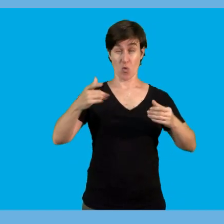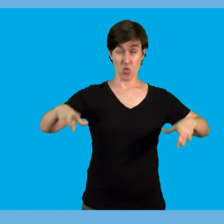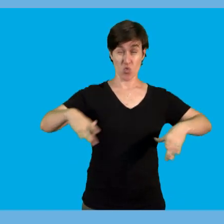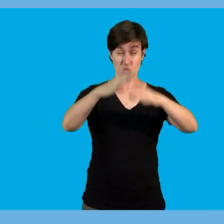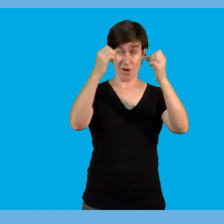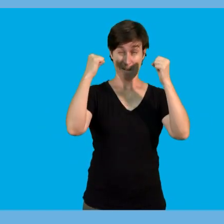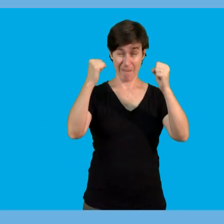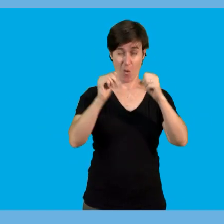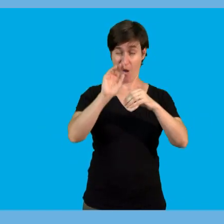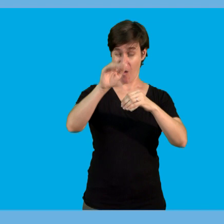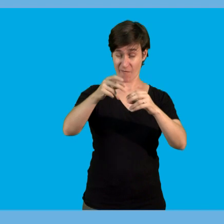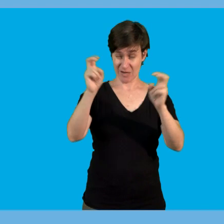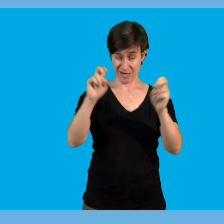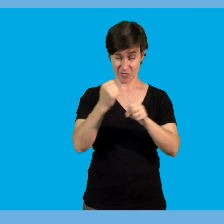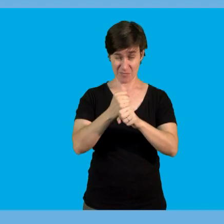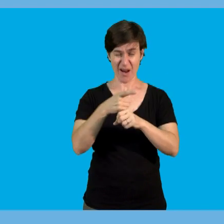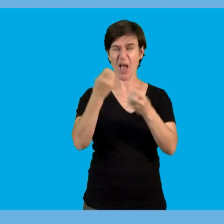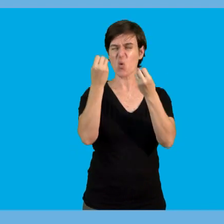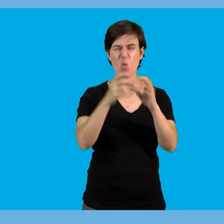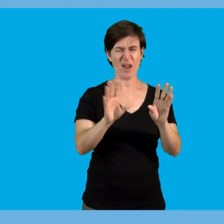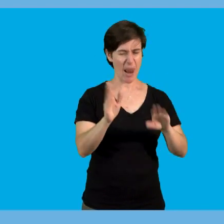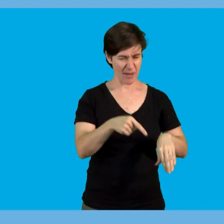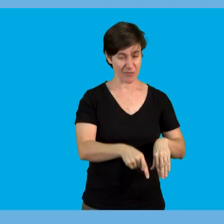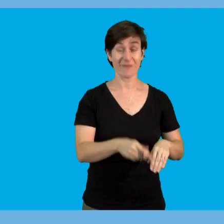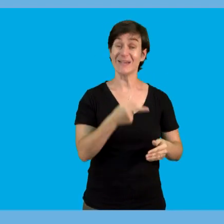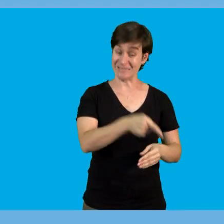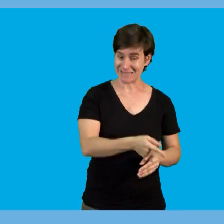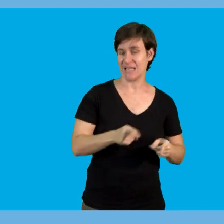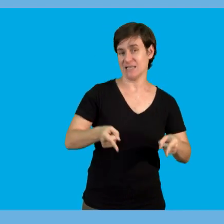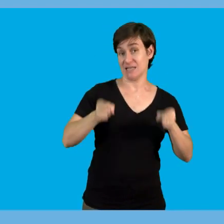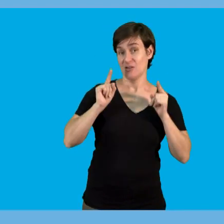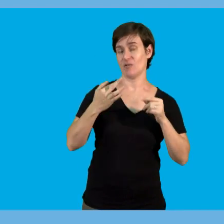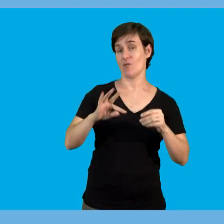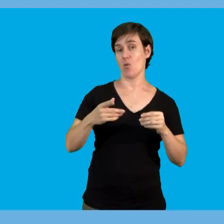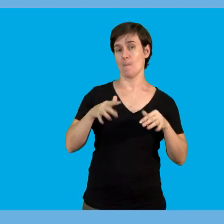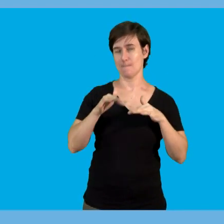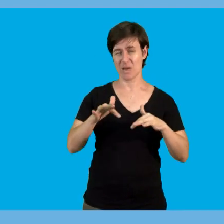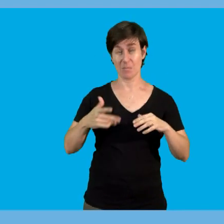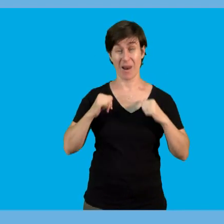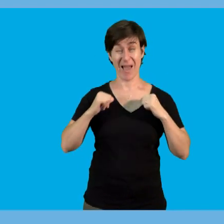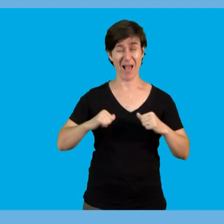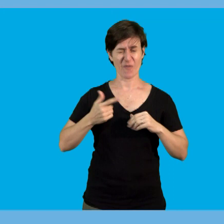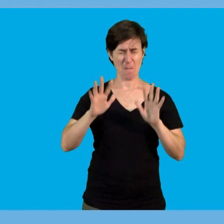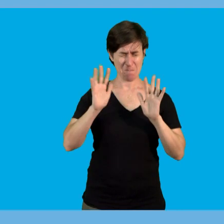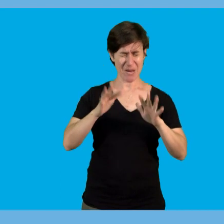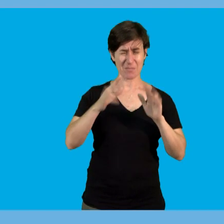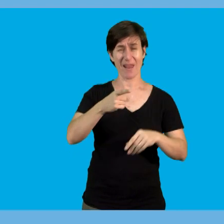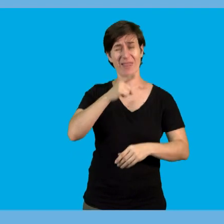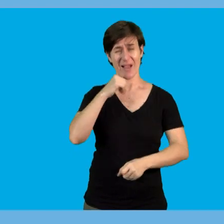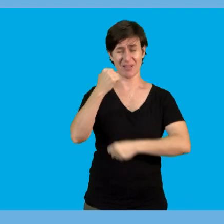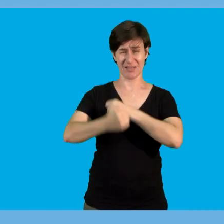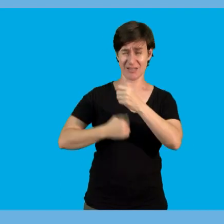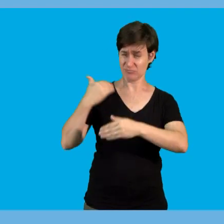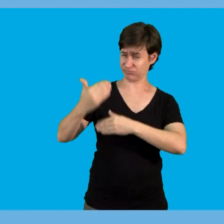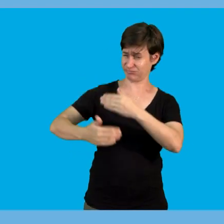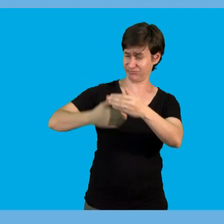the creation of radioactive waste such as uranium, which can be dangerous to human health for thousands and thousands of years.